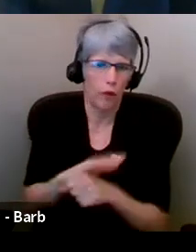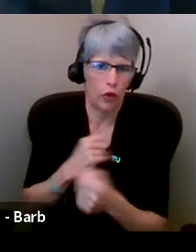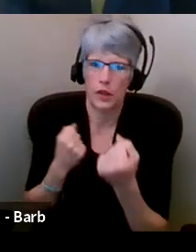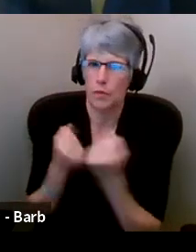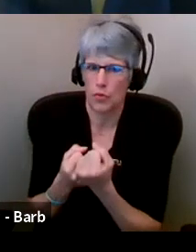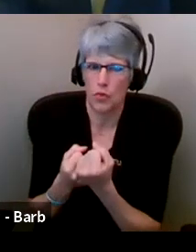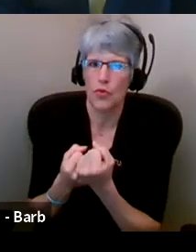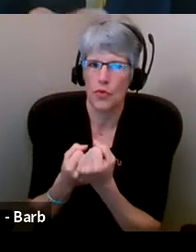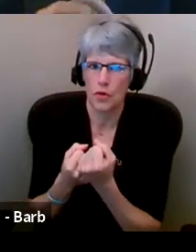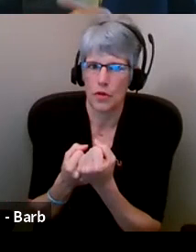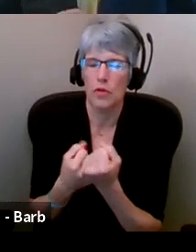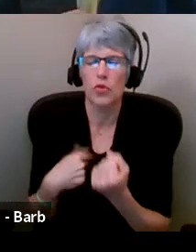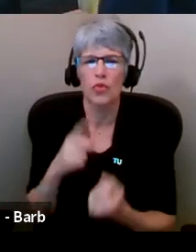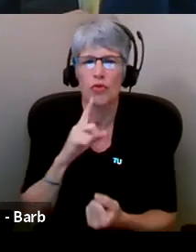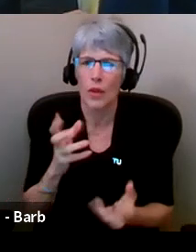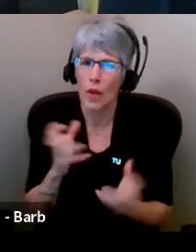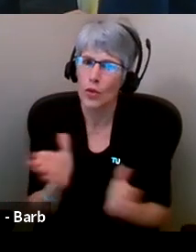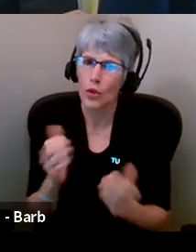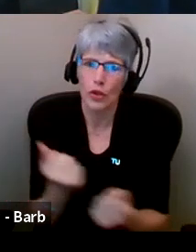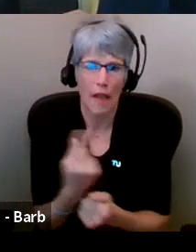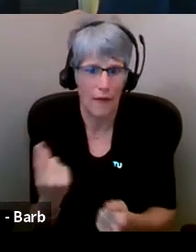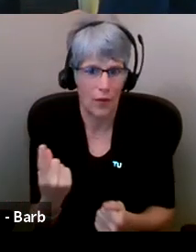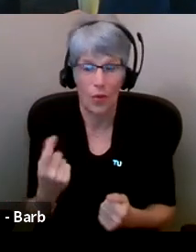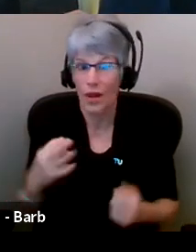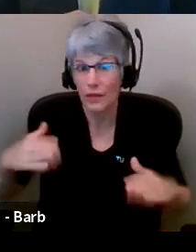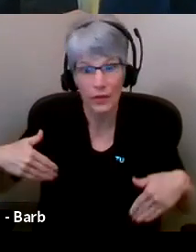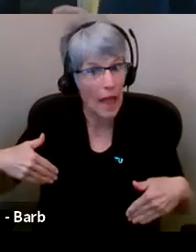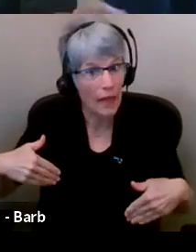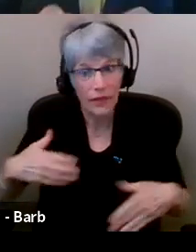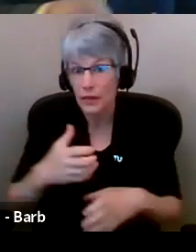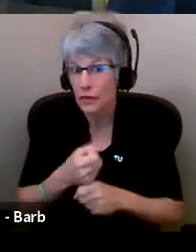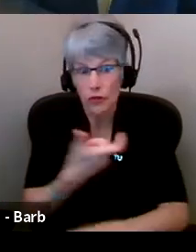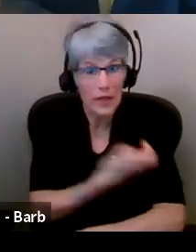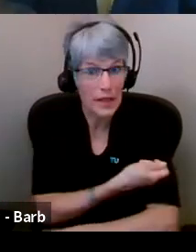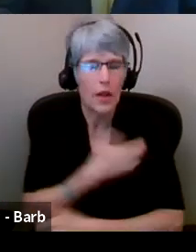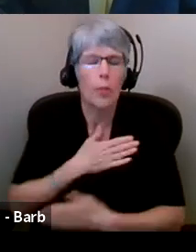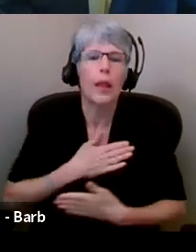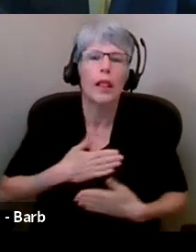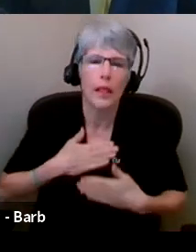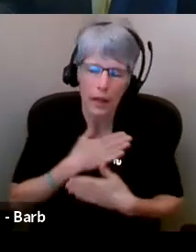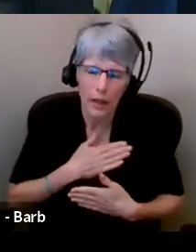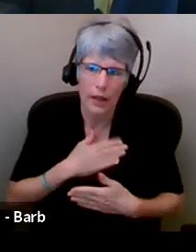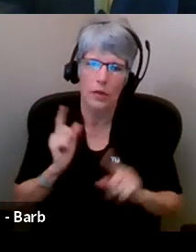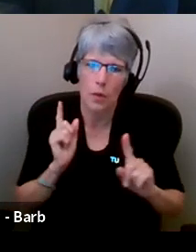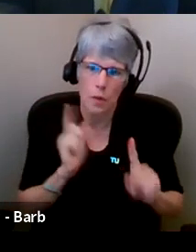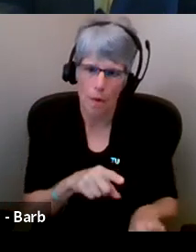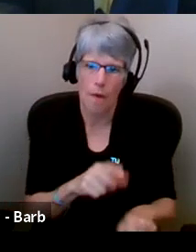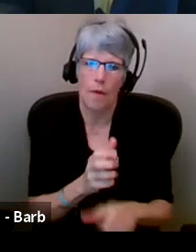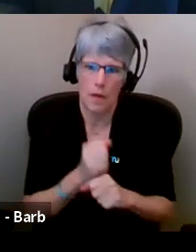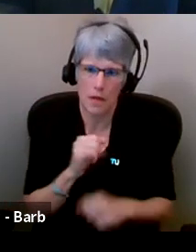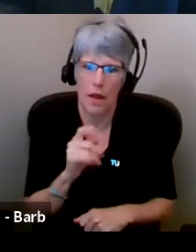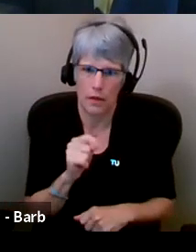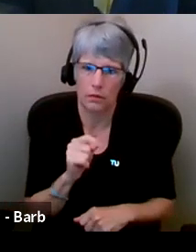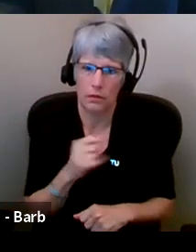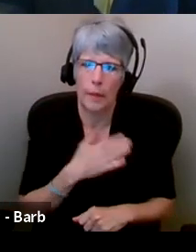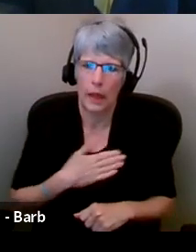really want to encourage everyone, if you've not received the vaccine, please go and get it. Please go be